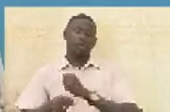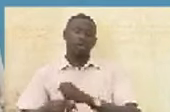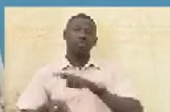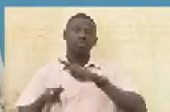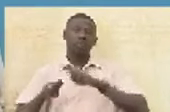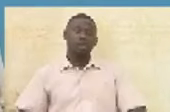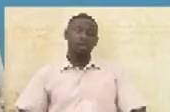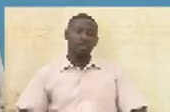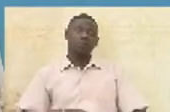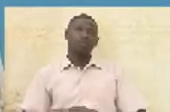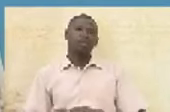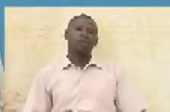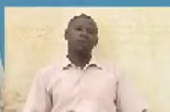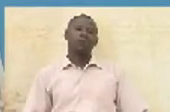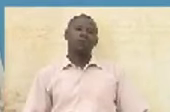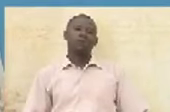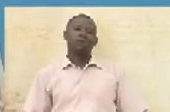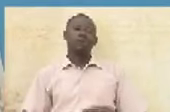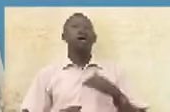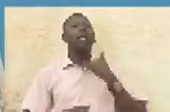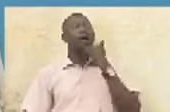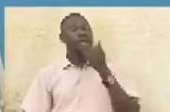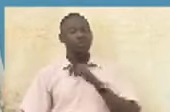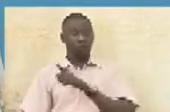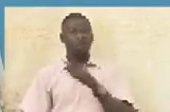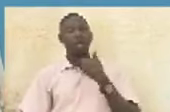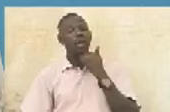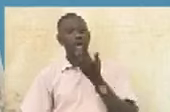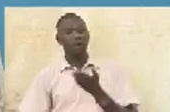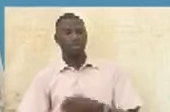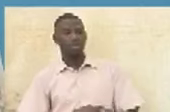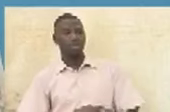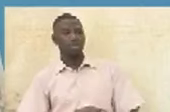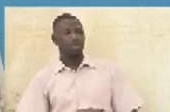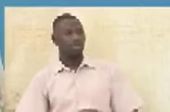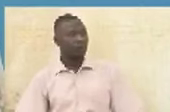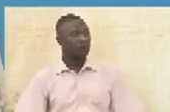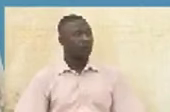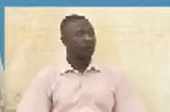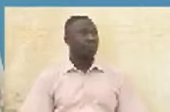down. And we were asked.